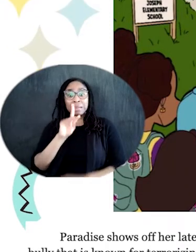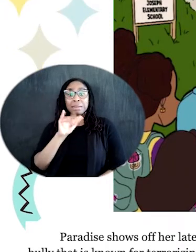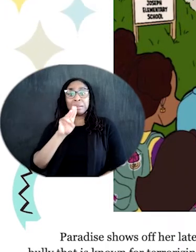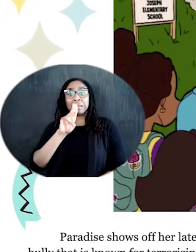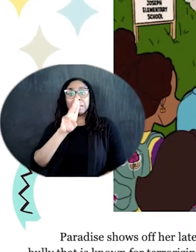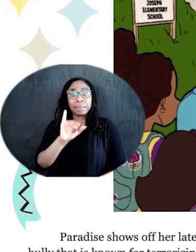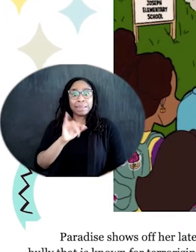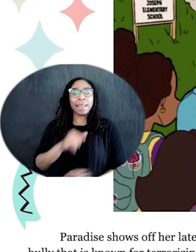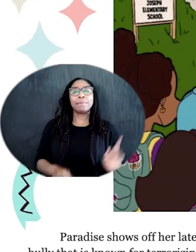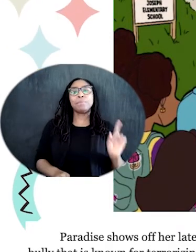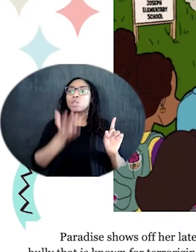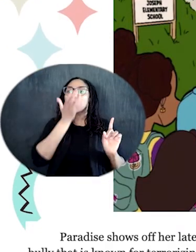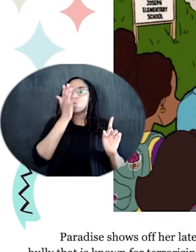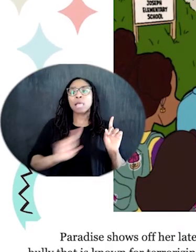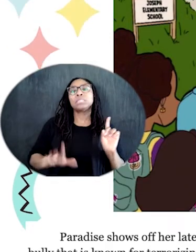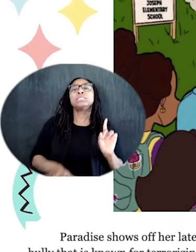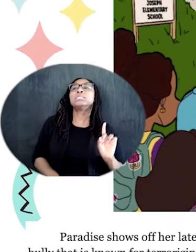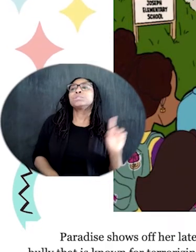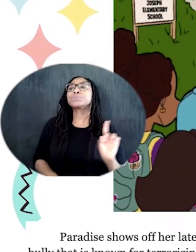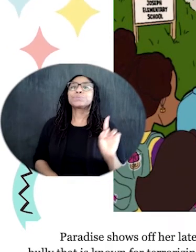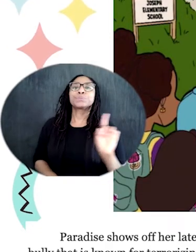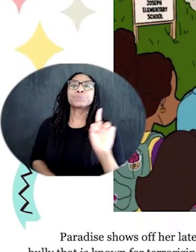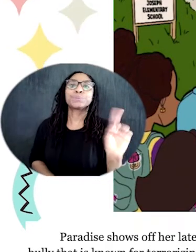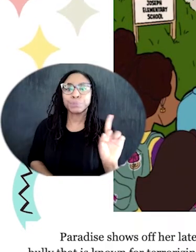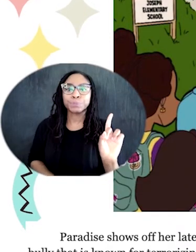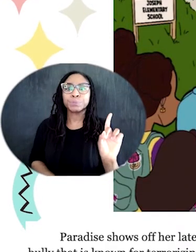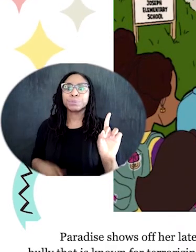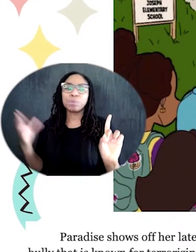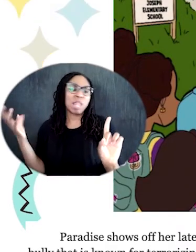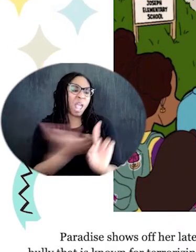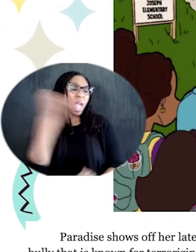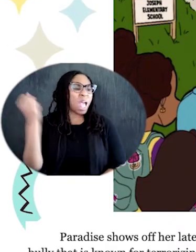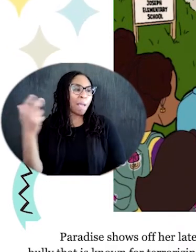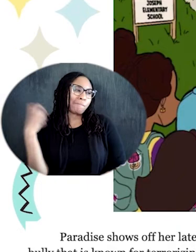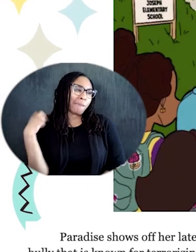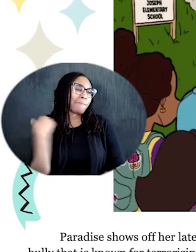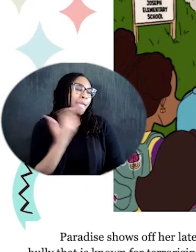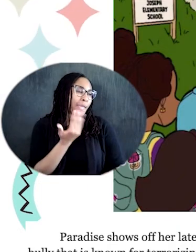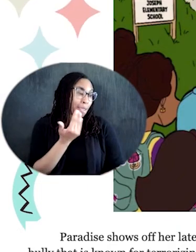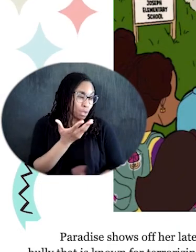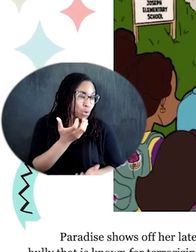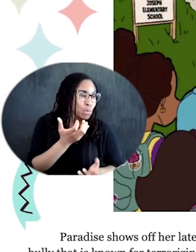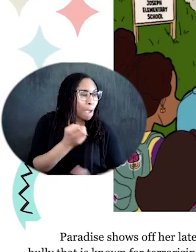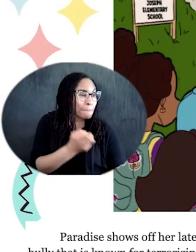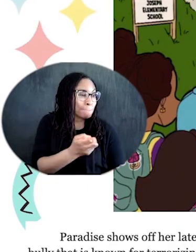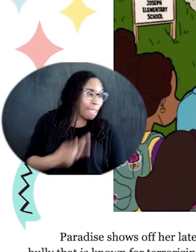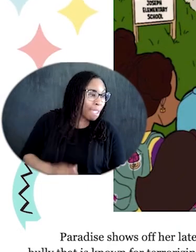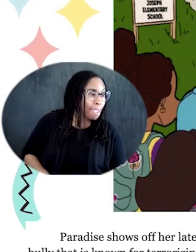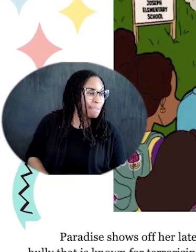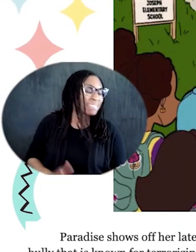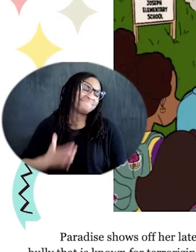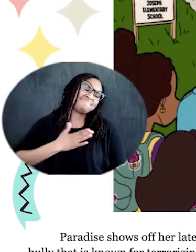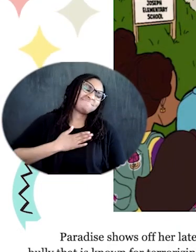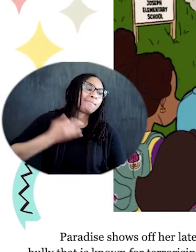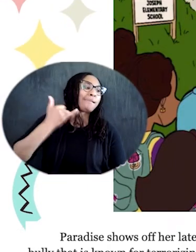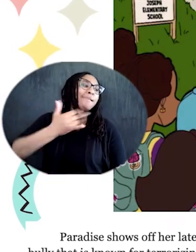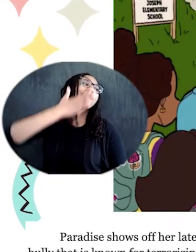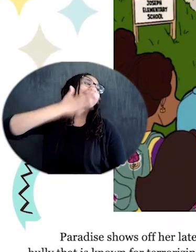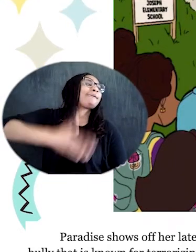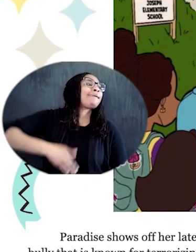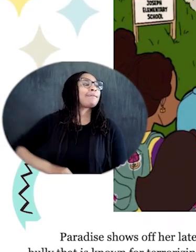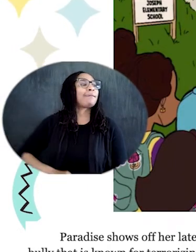bully. The bully snatches her backpack and dares her to ask for it back. "This belongs to